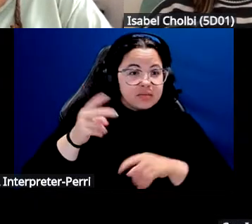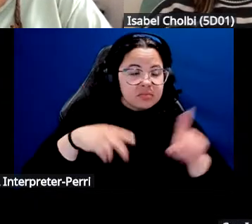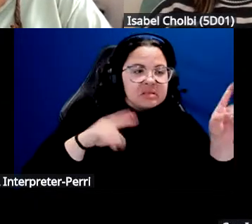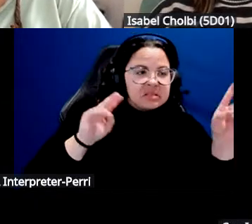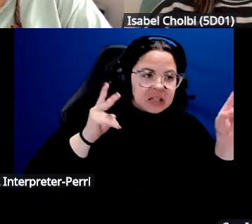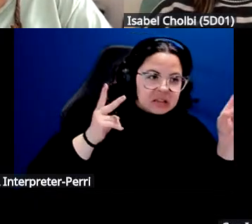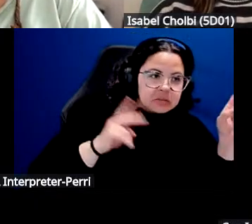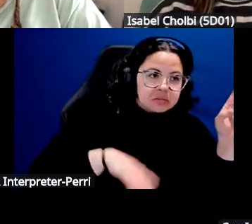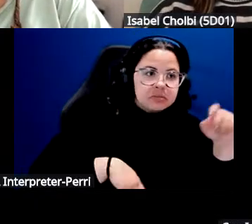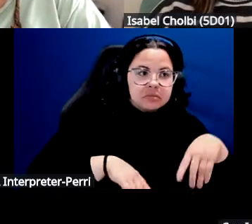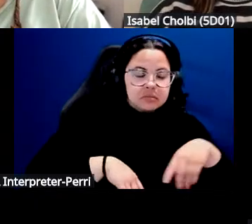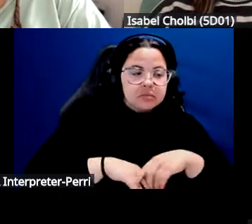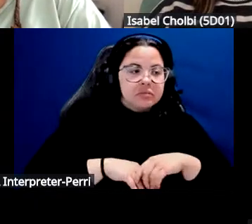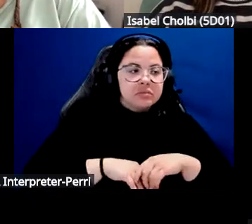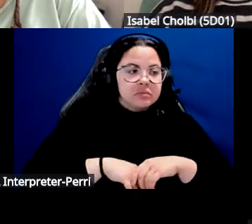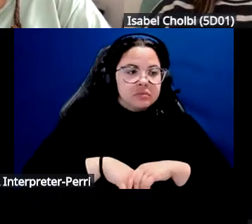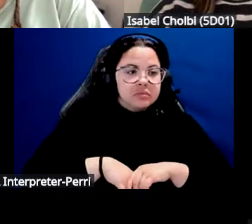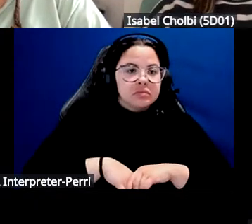Second.